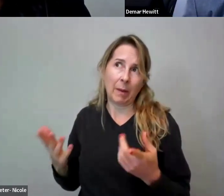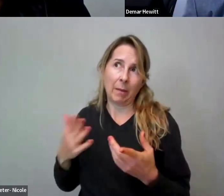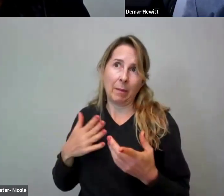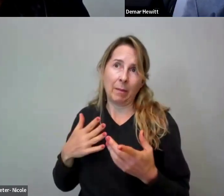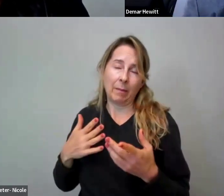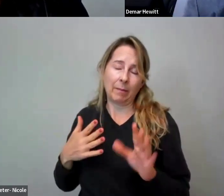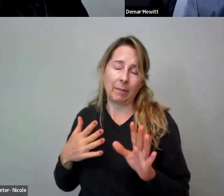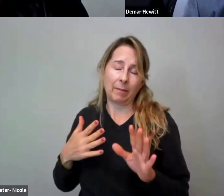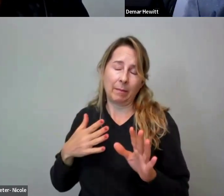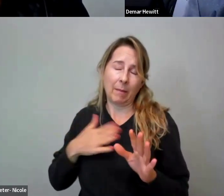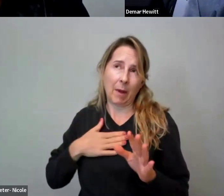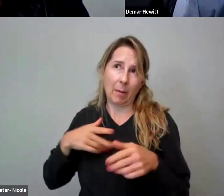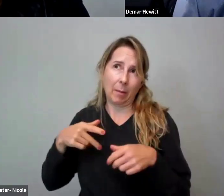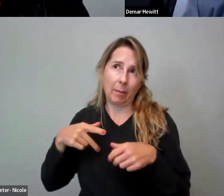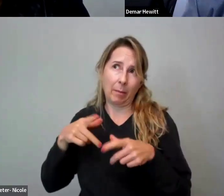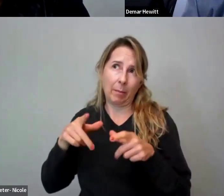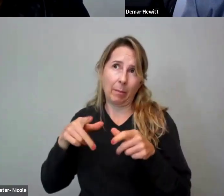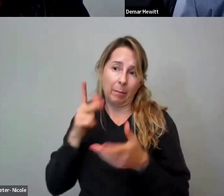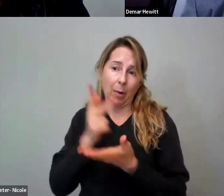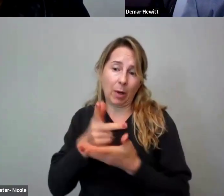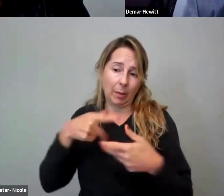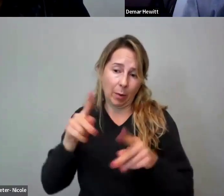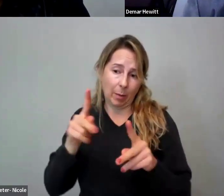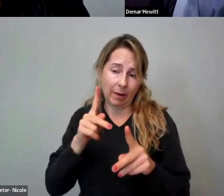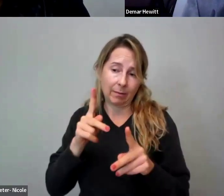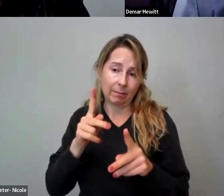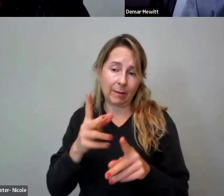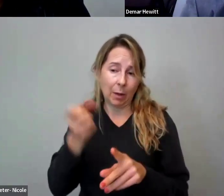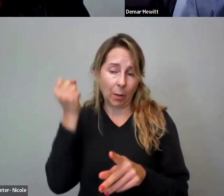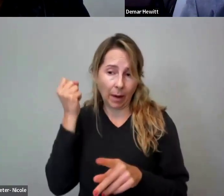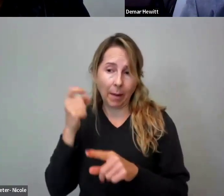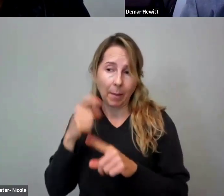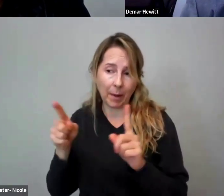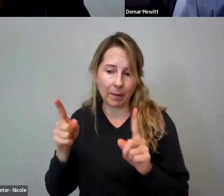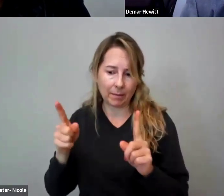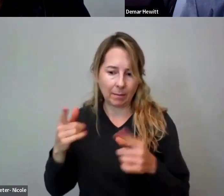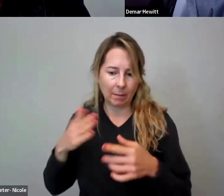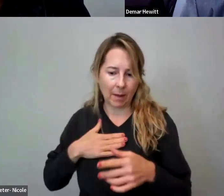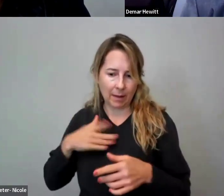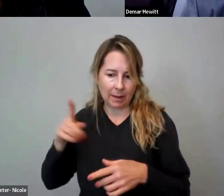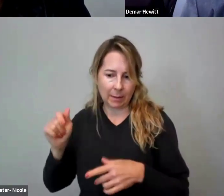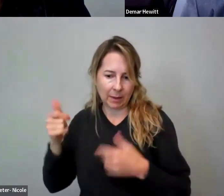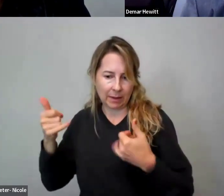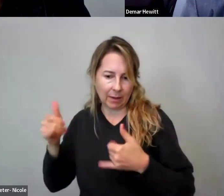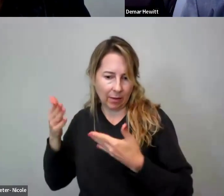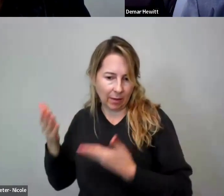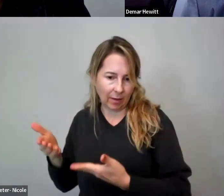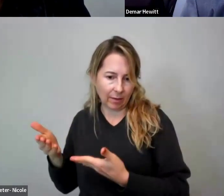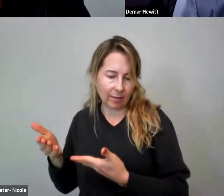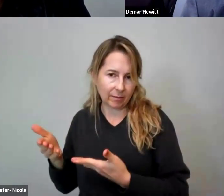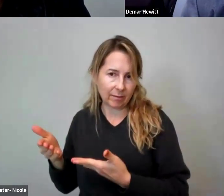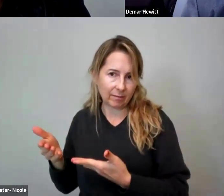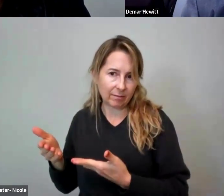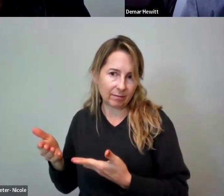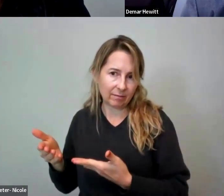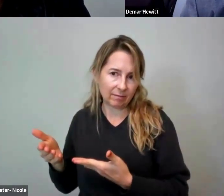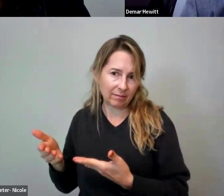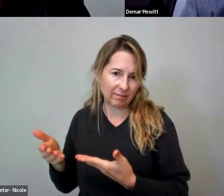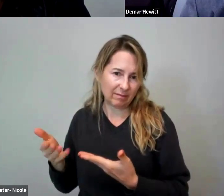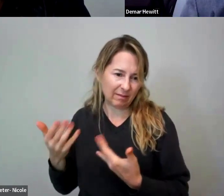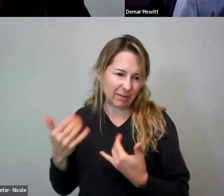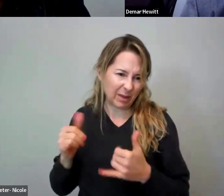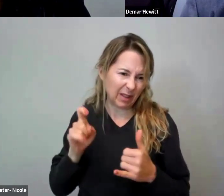the parking permit, but my disability is still there. And that disability still